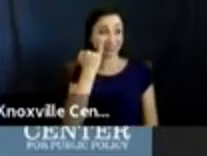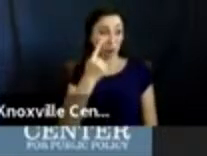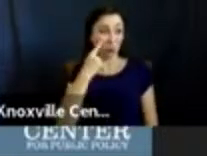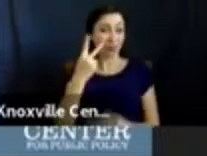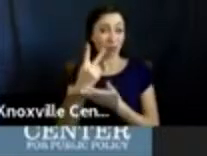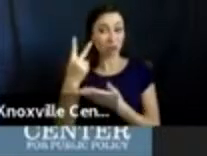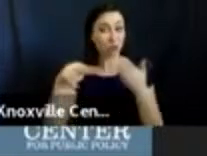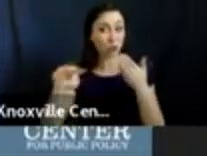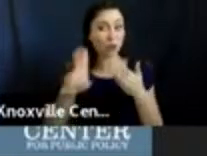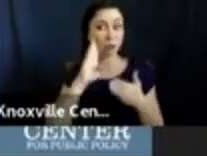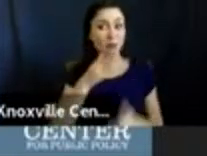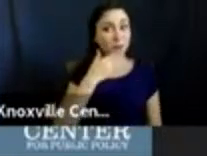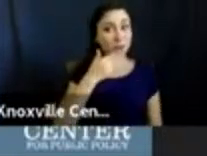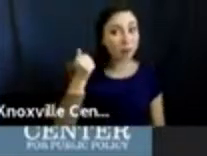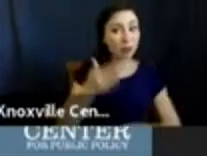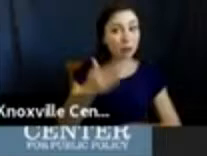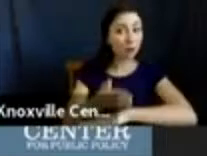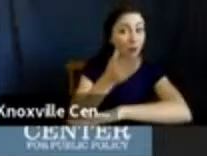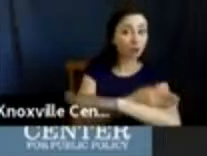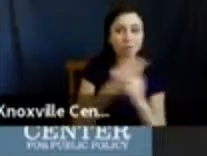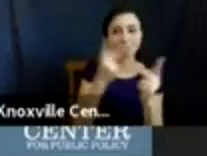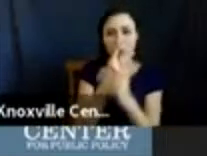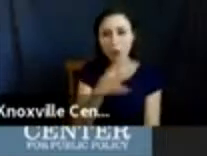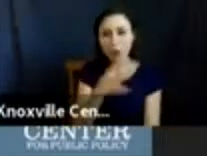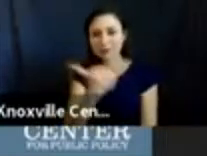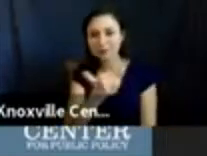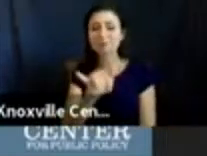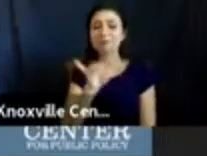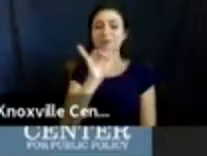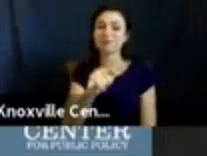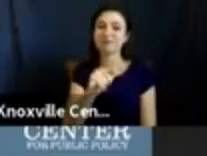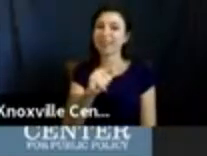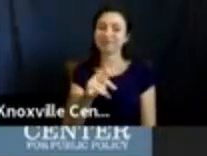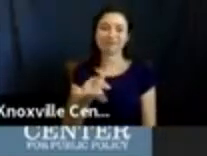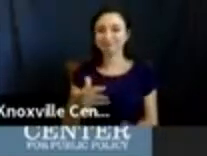the same? And this is potentially driven by rising caseloads.